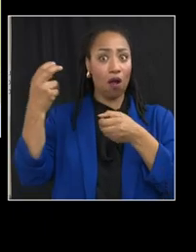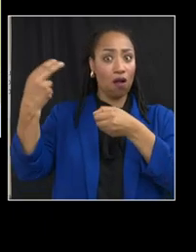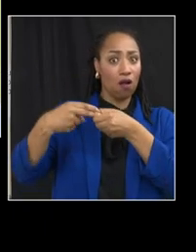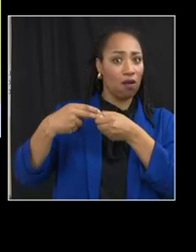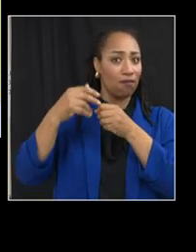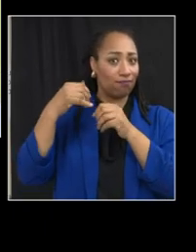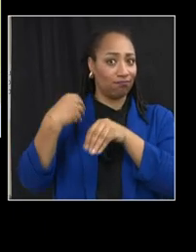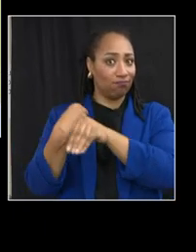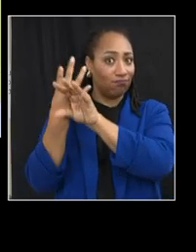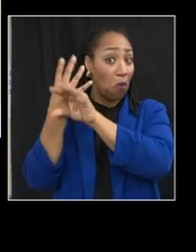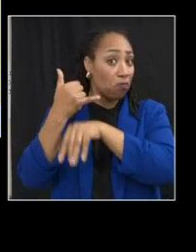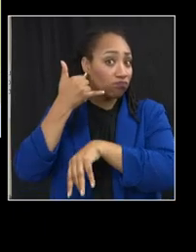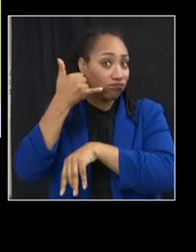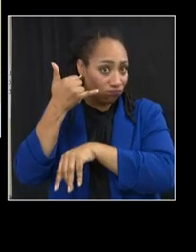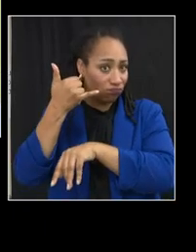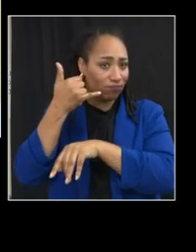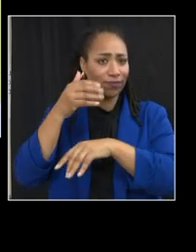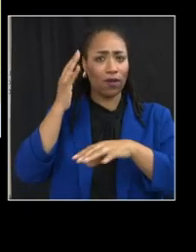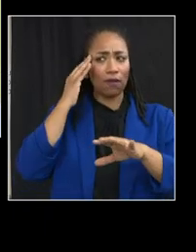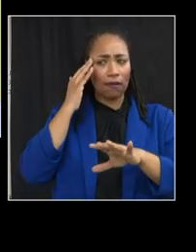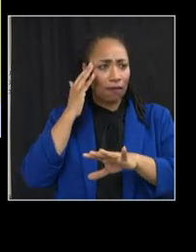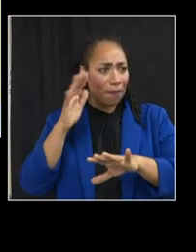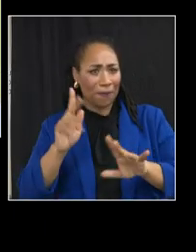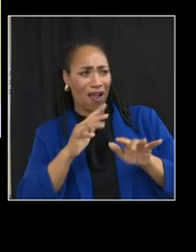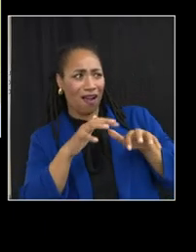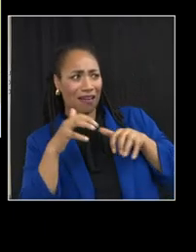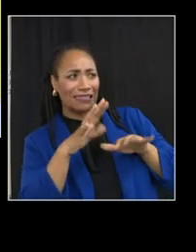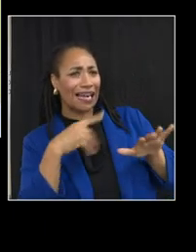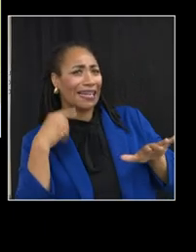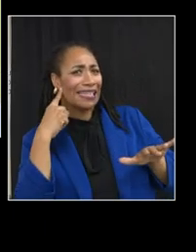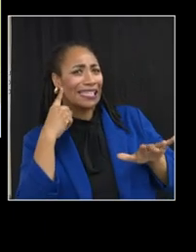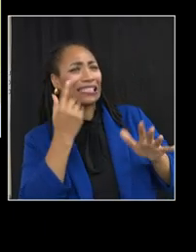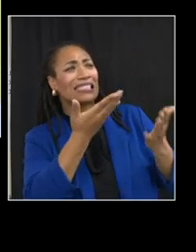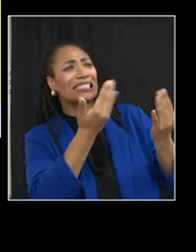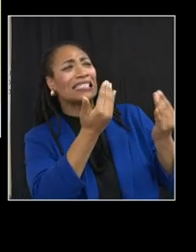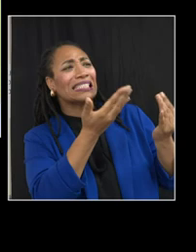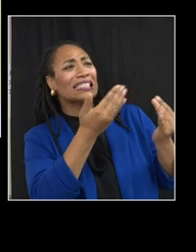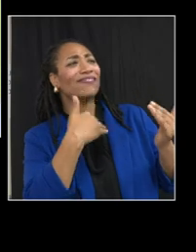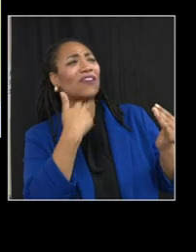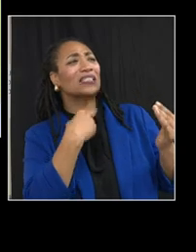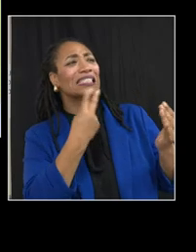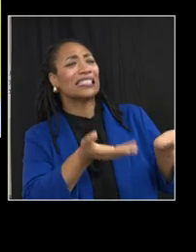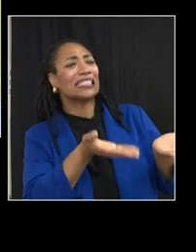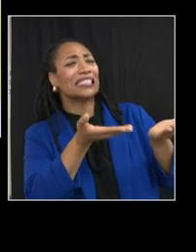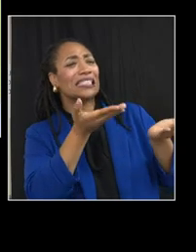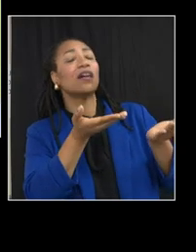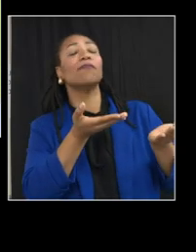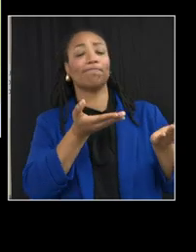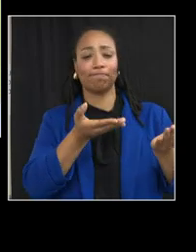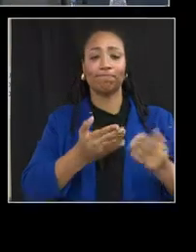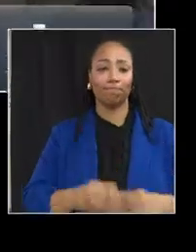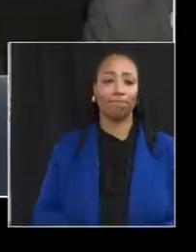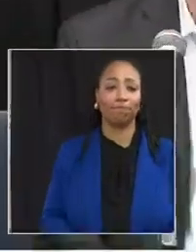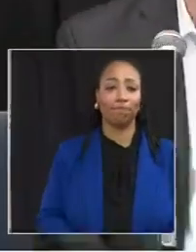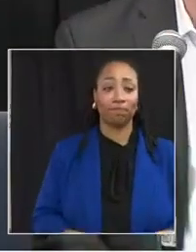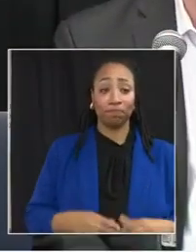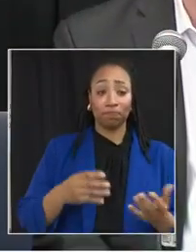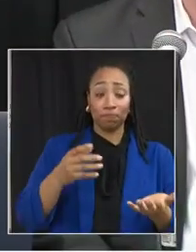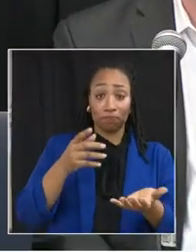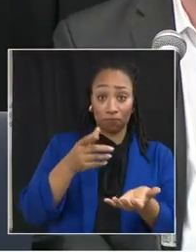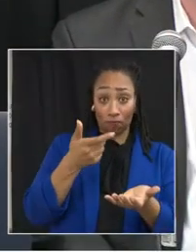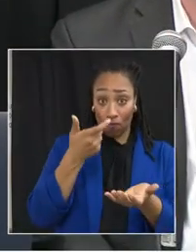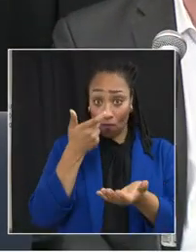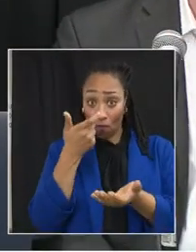different senior town hall sites across the District of Columbia. If you're listening to us and you have a question for the Mayor or any